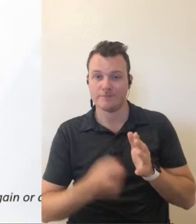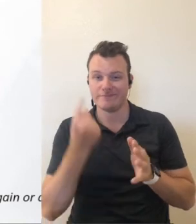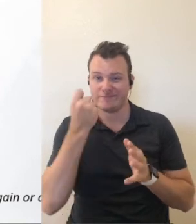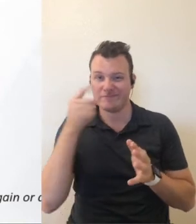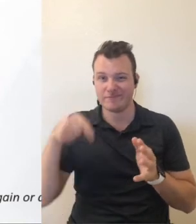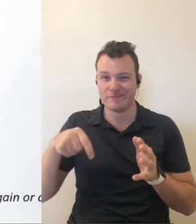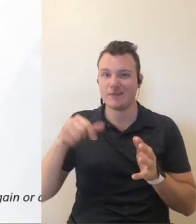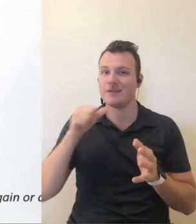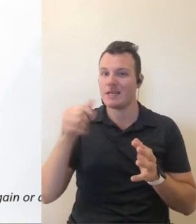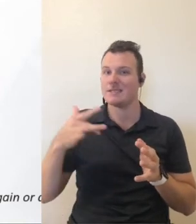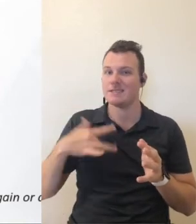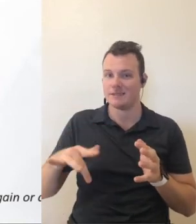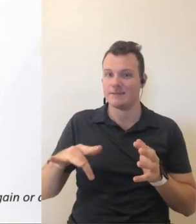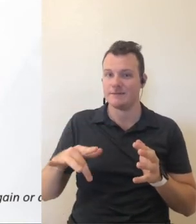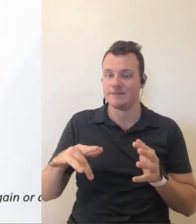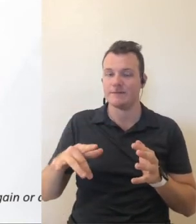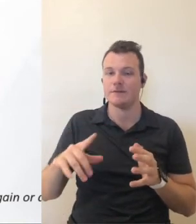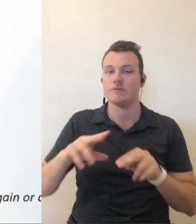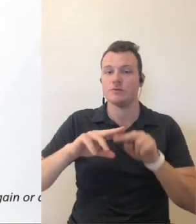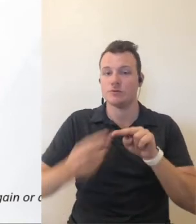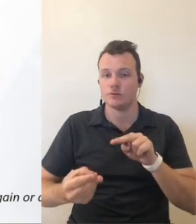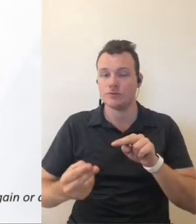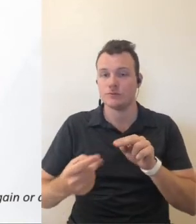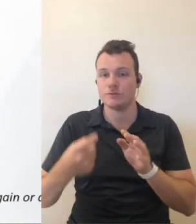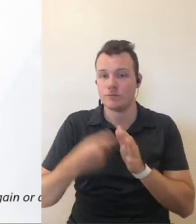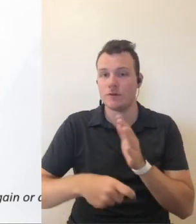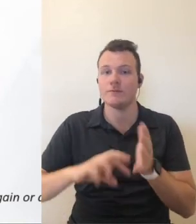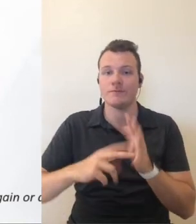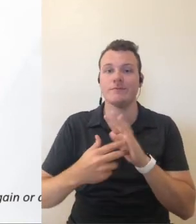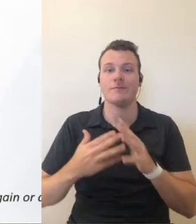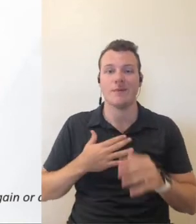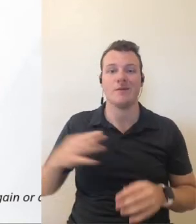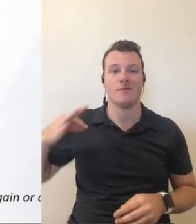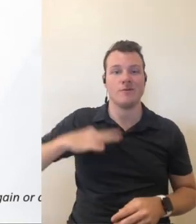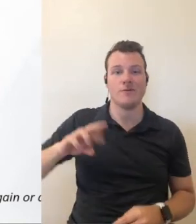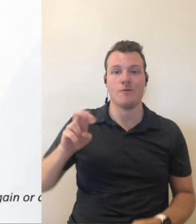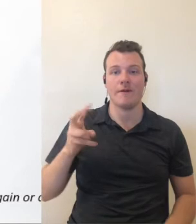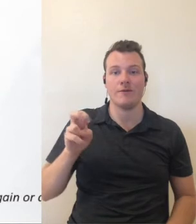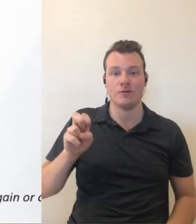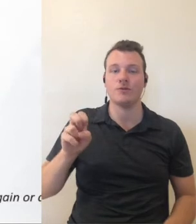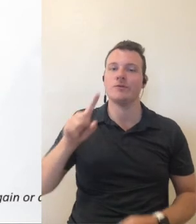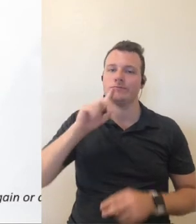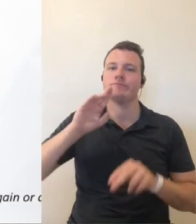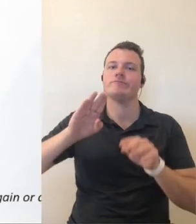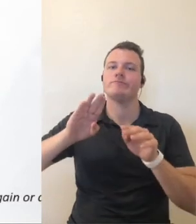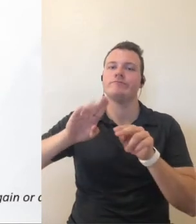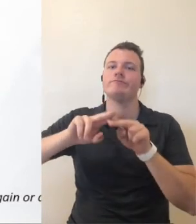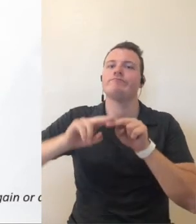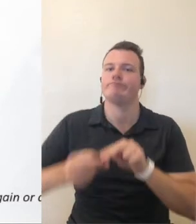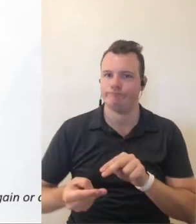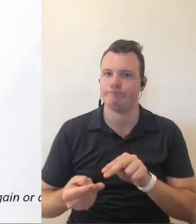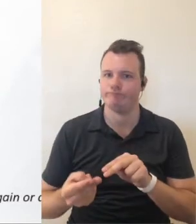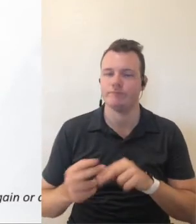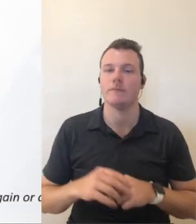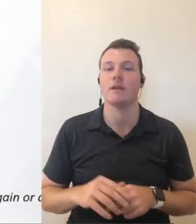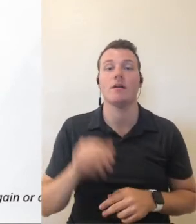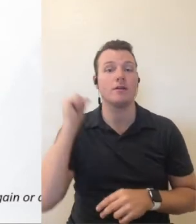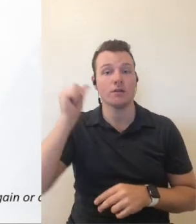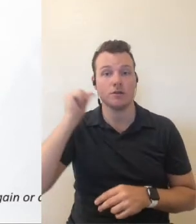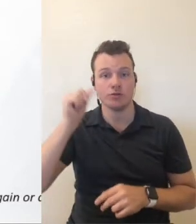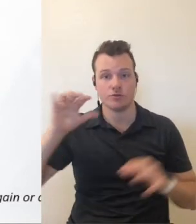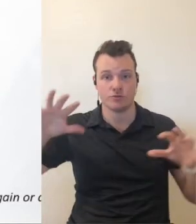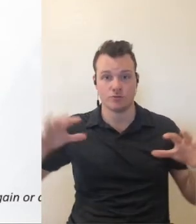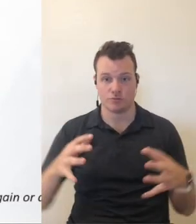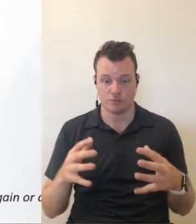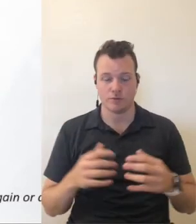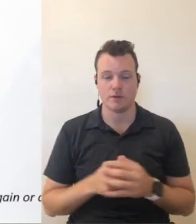I'm now actually reducing my total revenue stream. So in the audiology world, if you